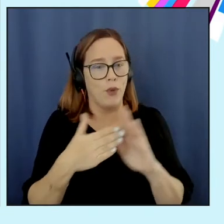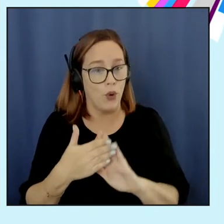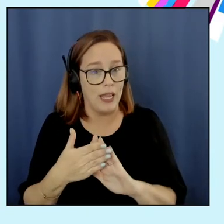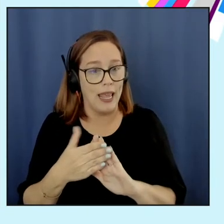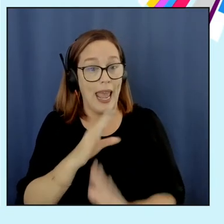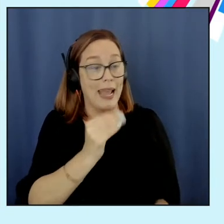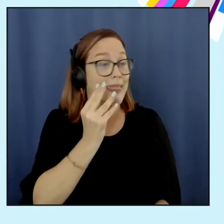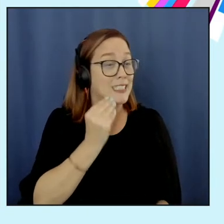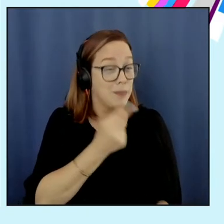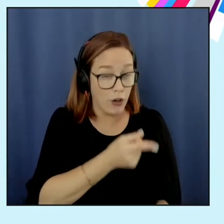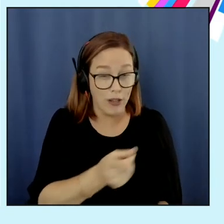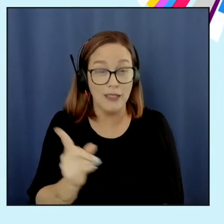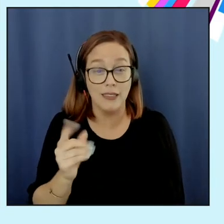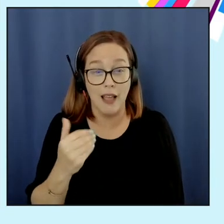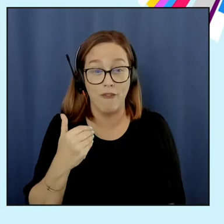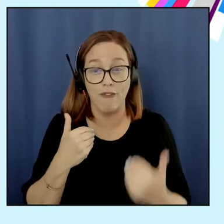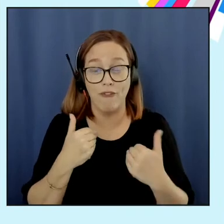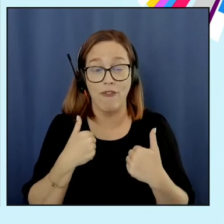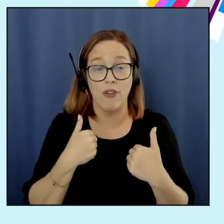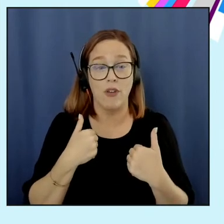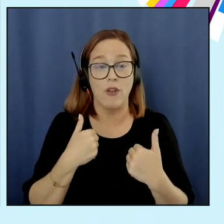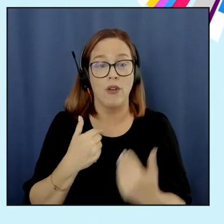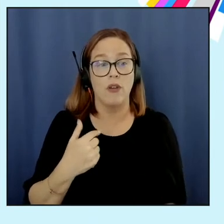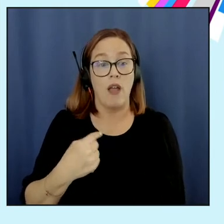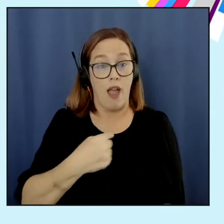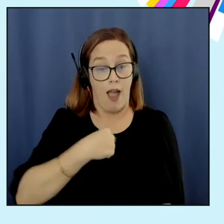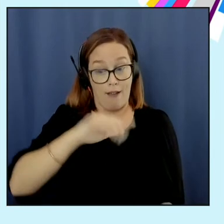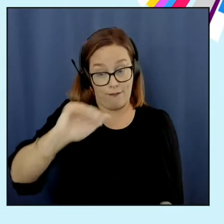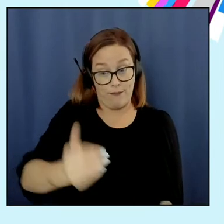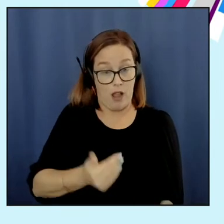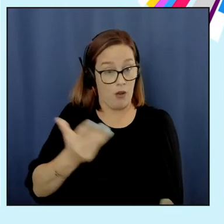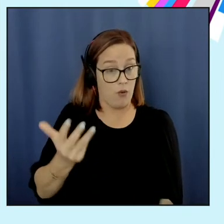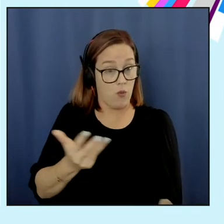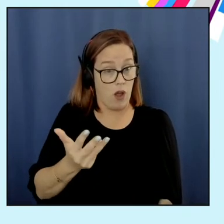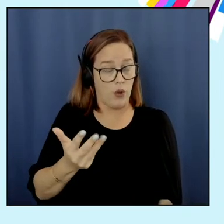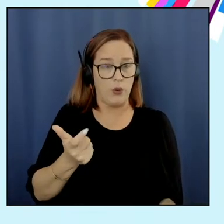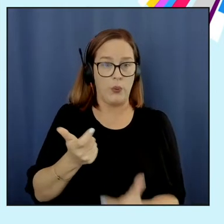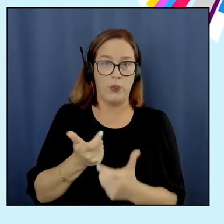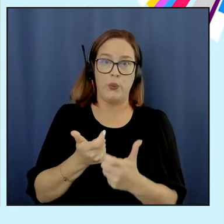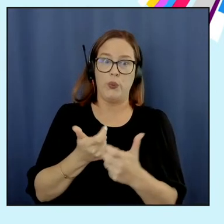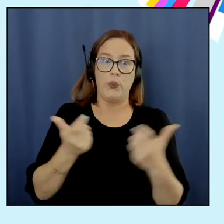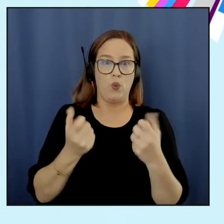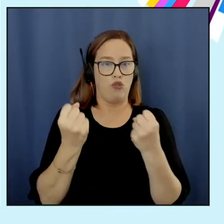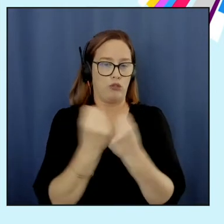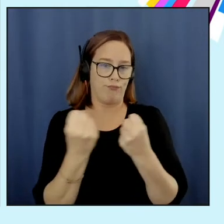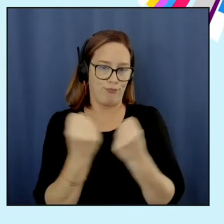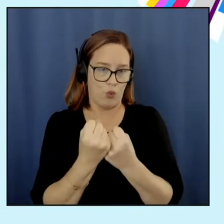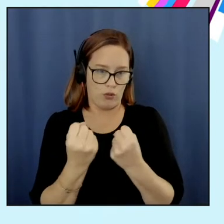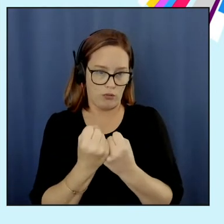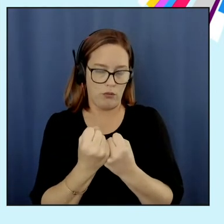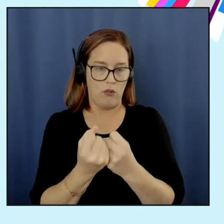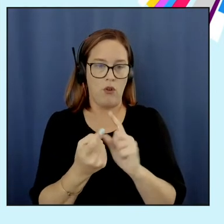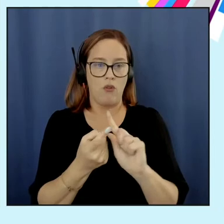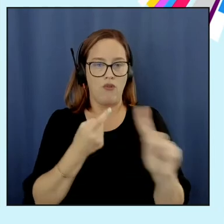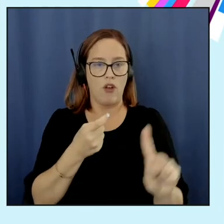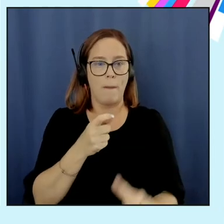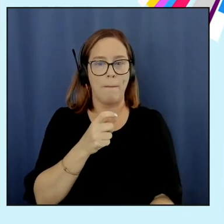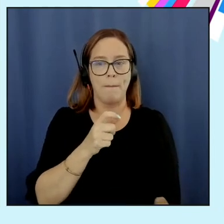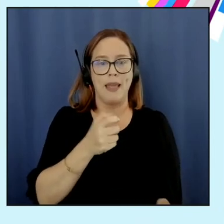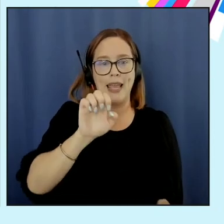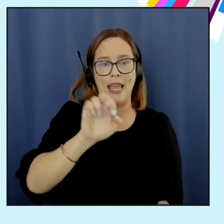experiences. What that invited is a huge support from the ERG and the